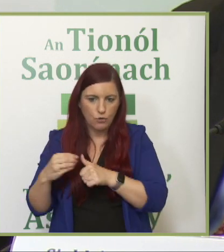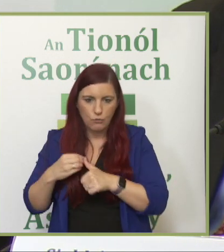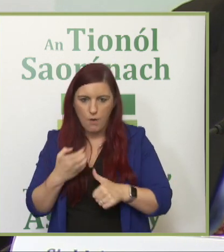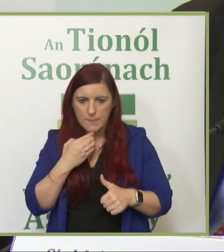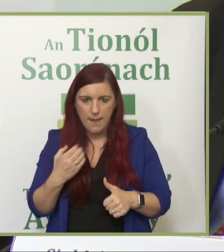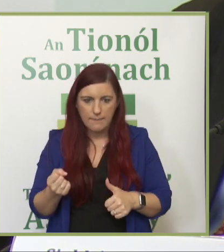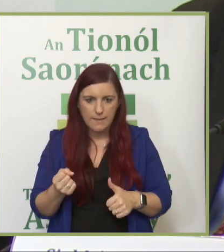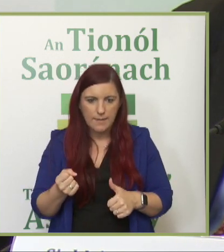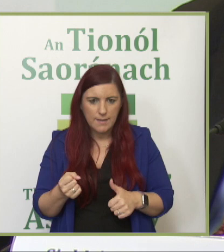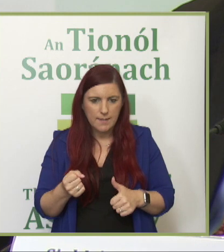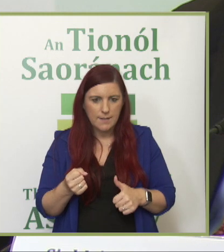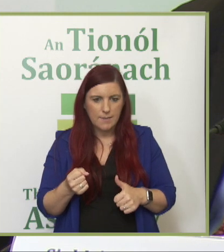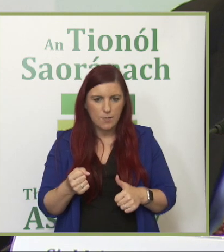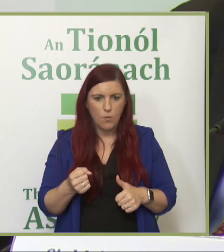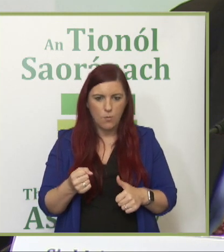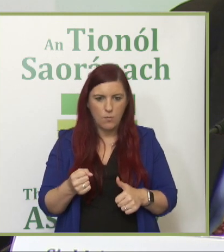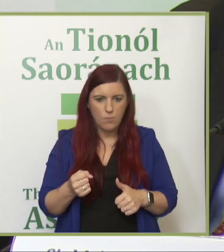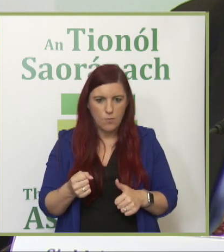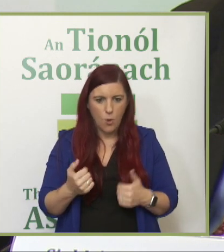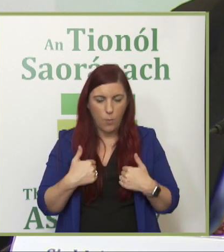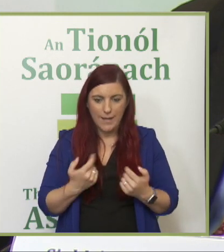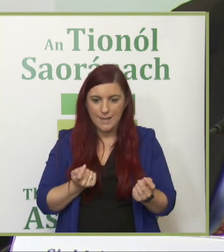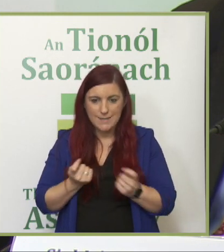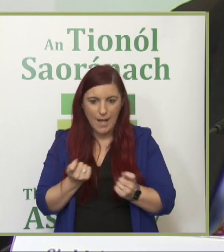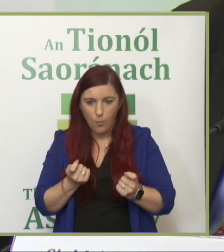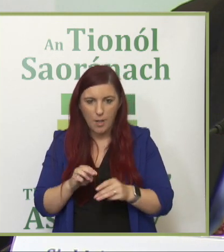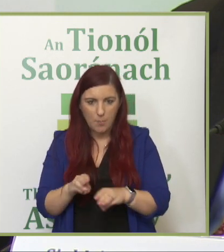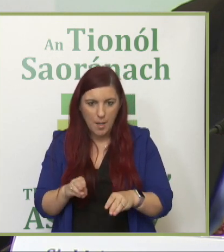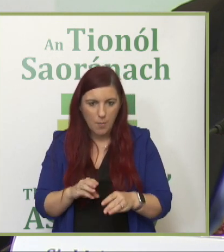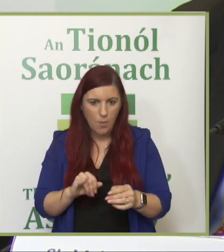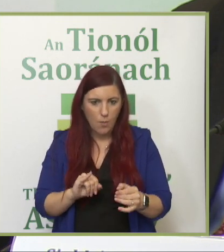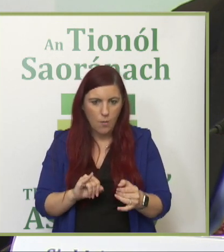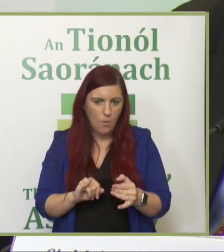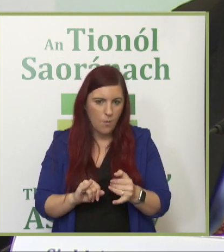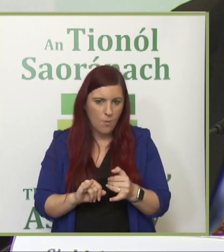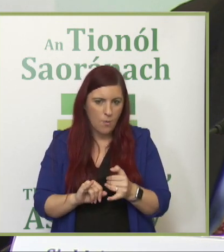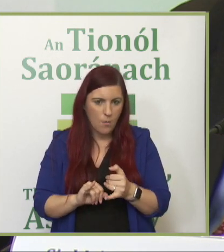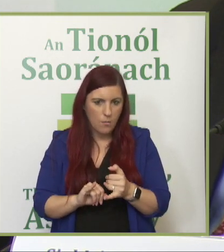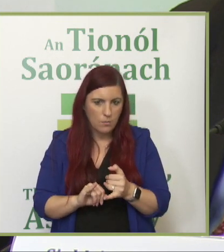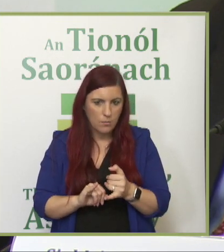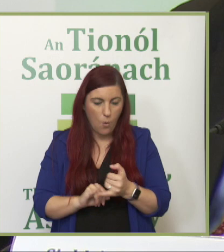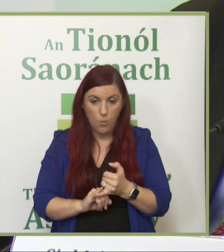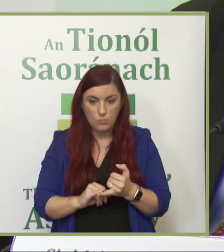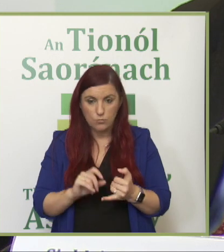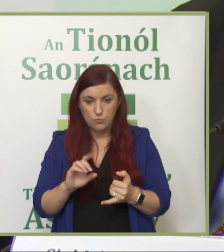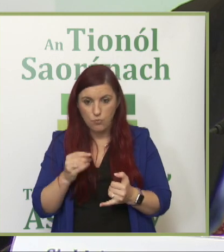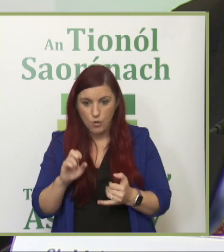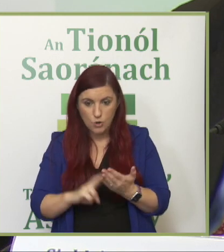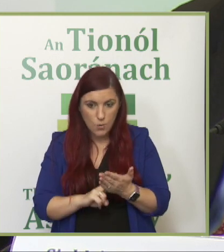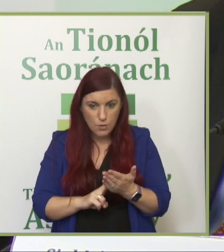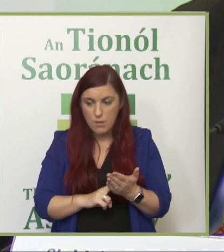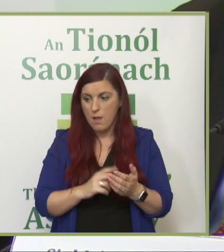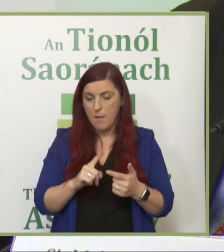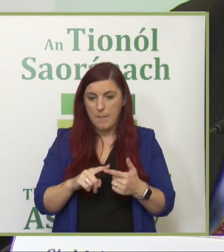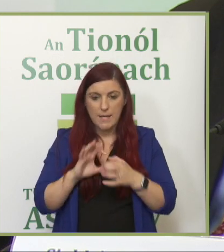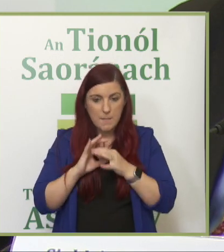Garda Síochána is a 247 agency, so we deal with people where there's overdoses, we deal with domestic violence where there's drugs related to that,